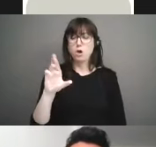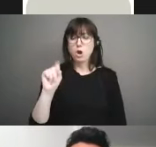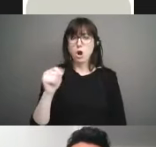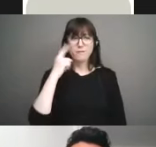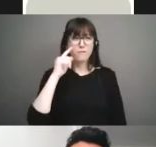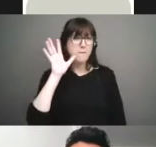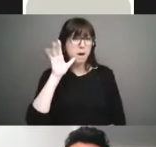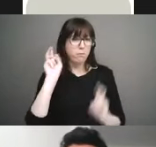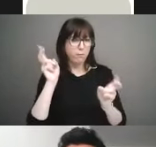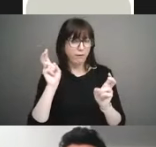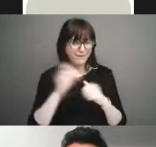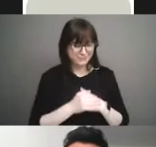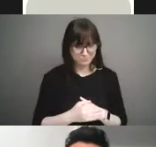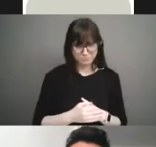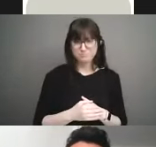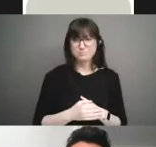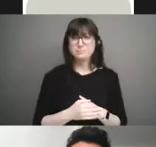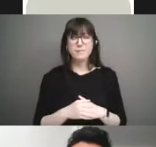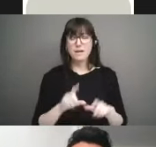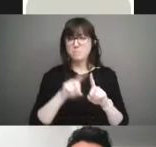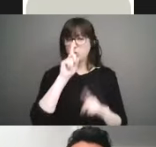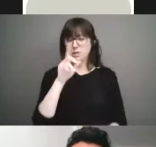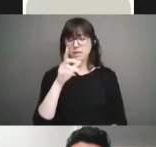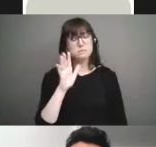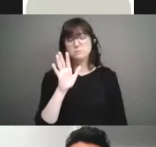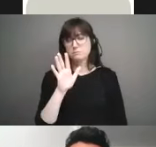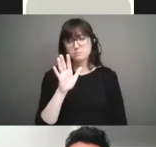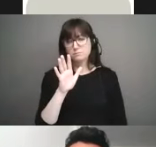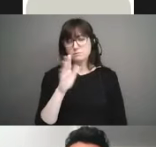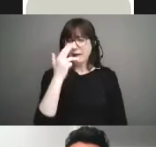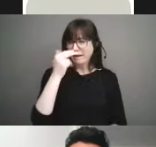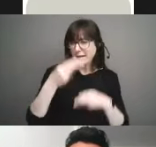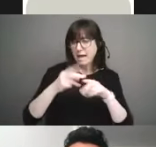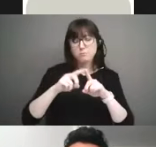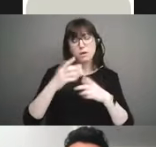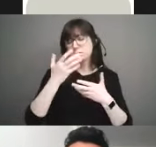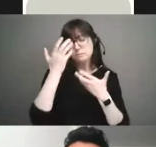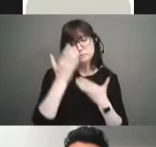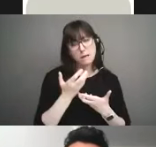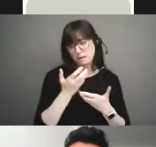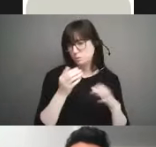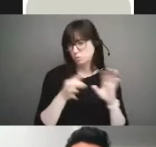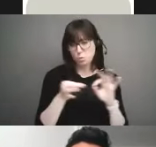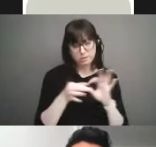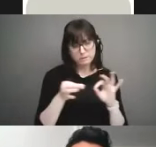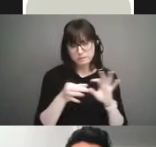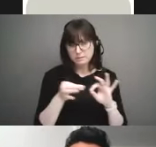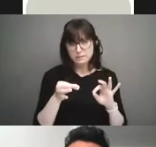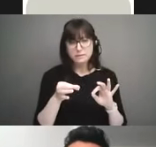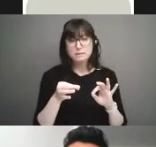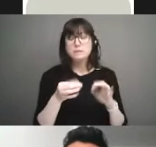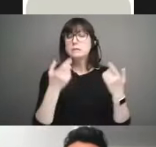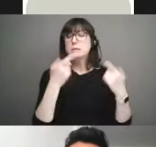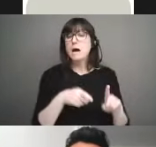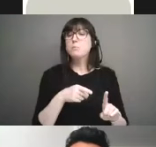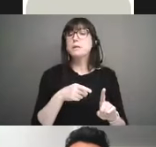case. But it's actually quite a sad circumstance. In this case, the grantor